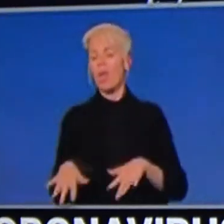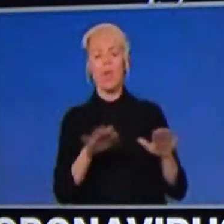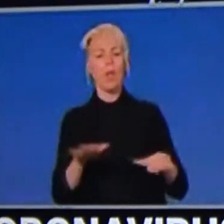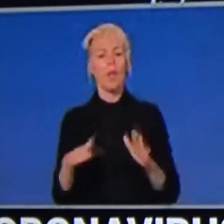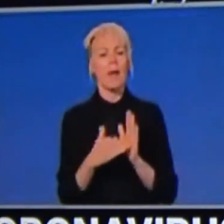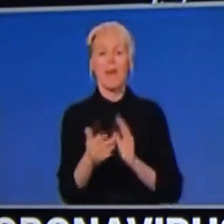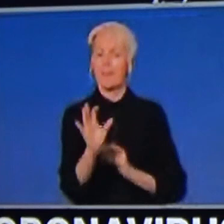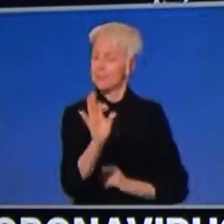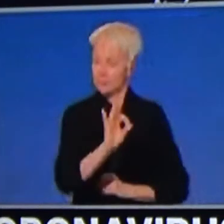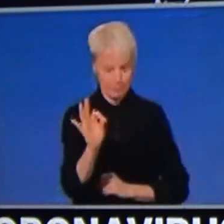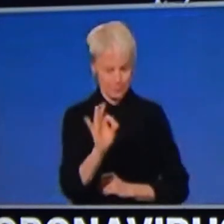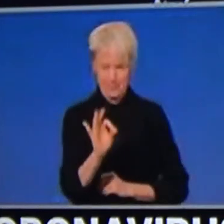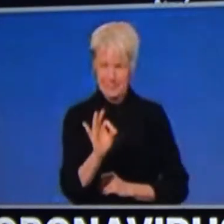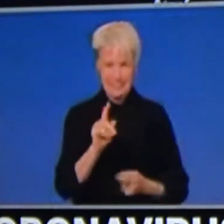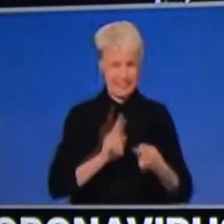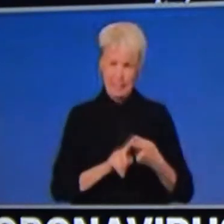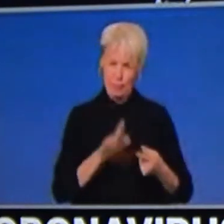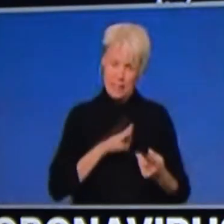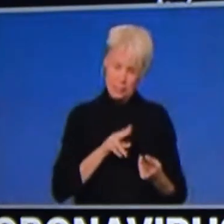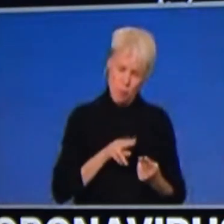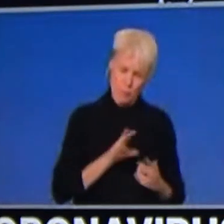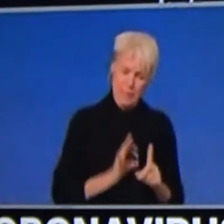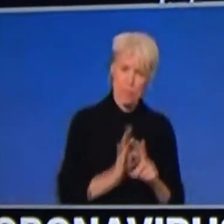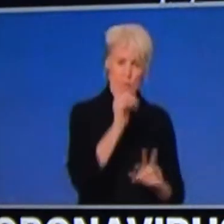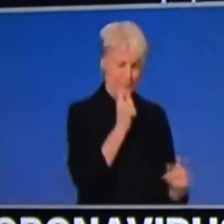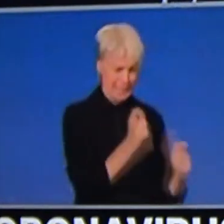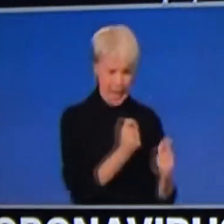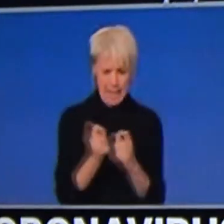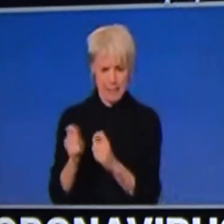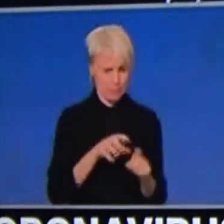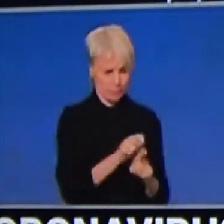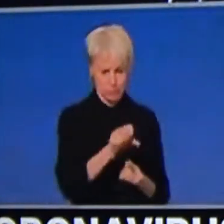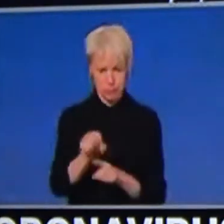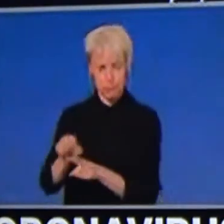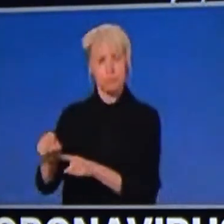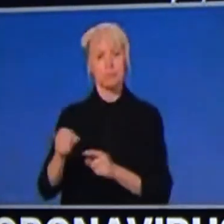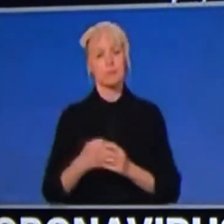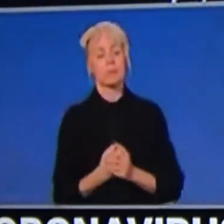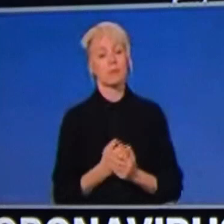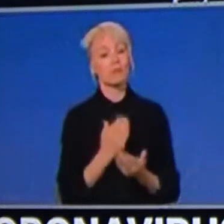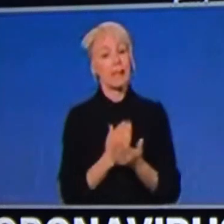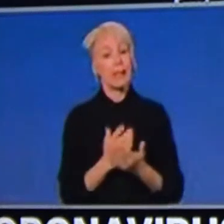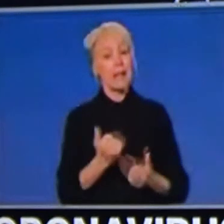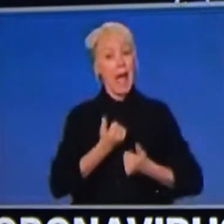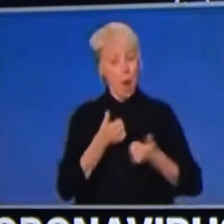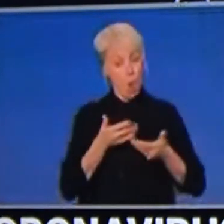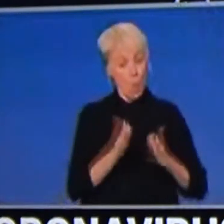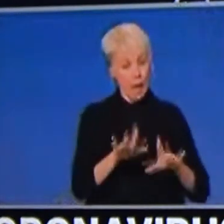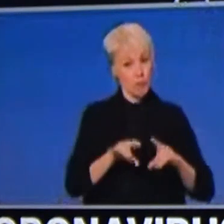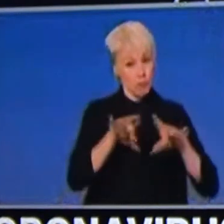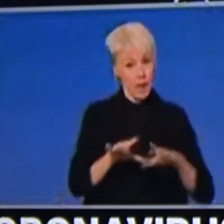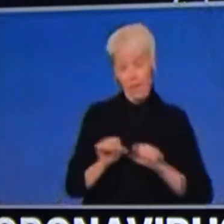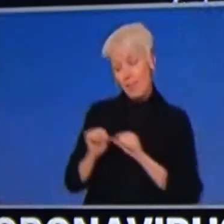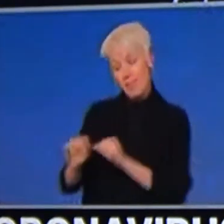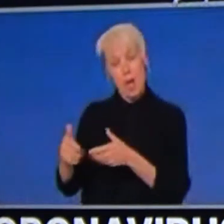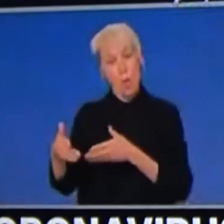not detected new cases. So essentially there's not a lot of difference between an aggressive suppression strategy and an eradication